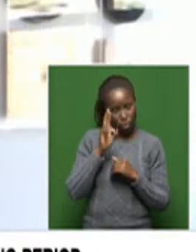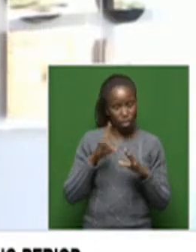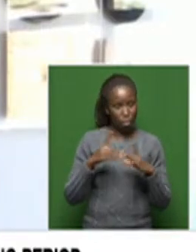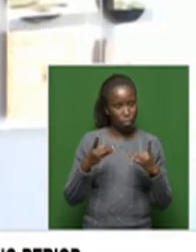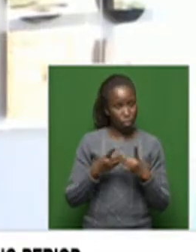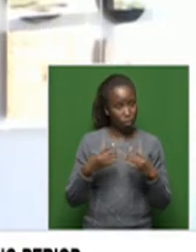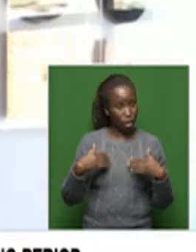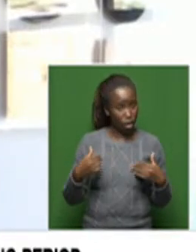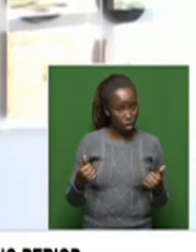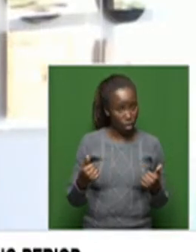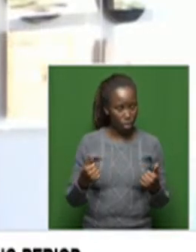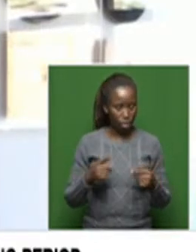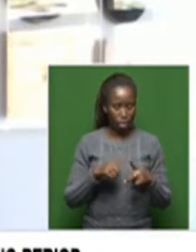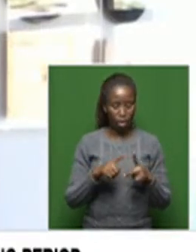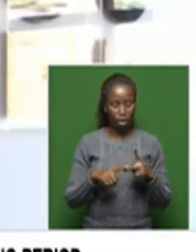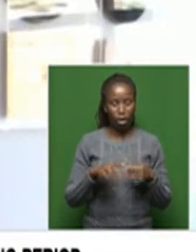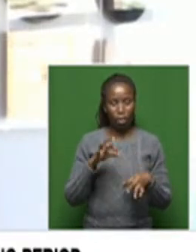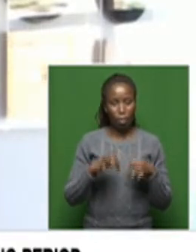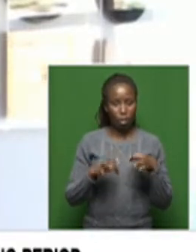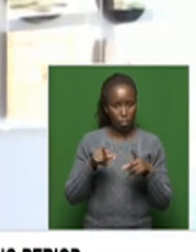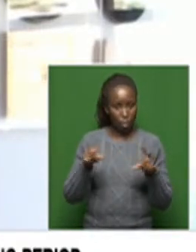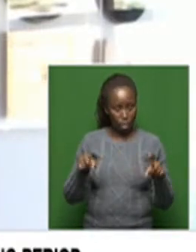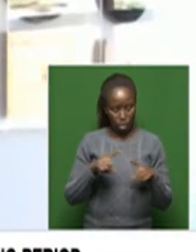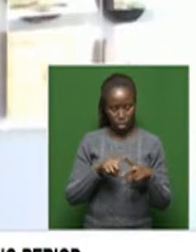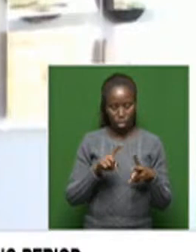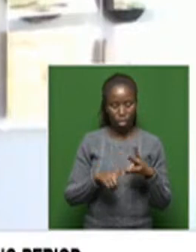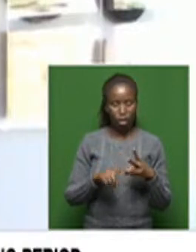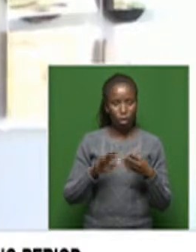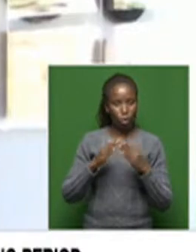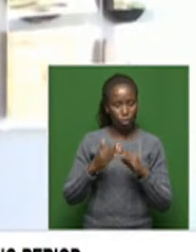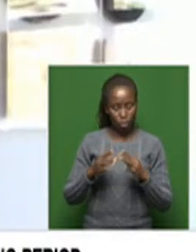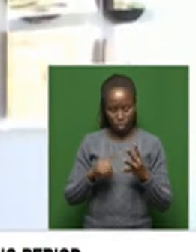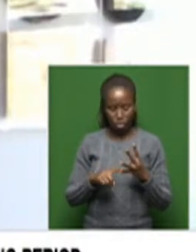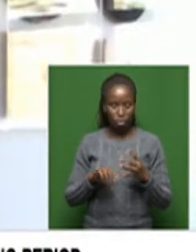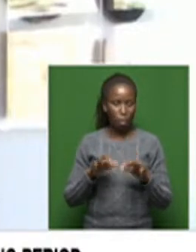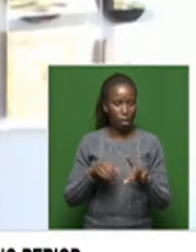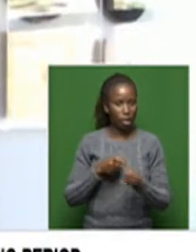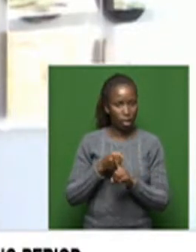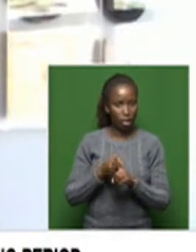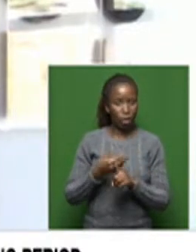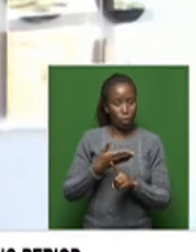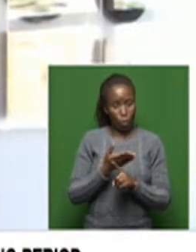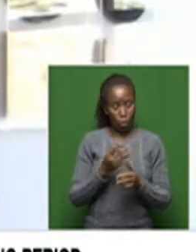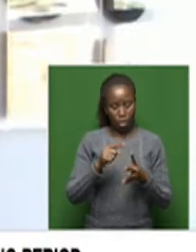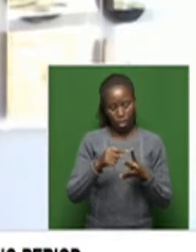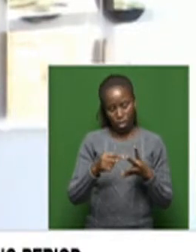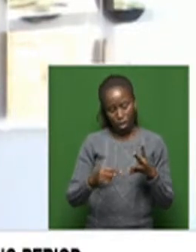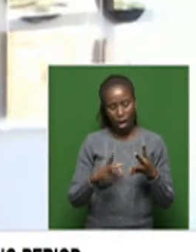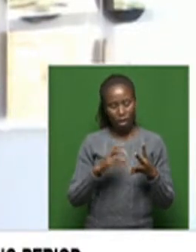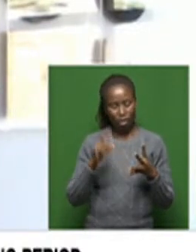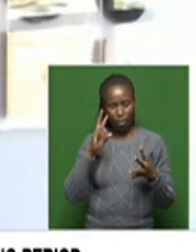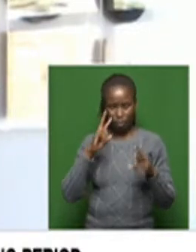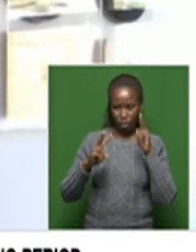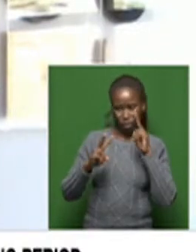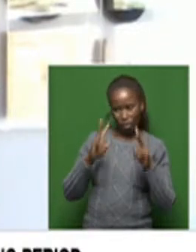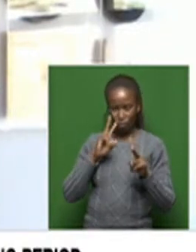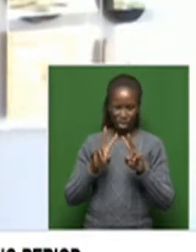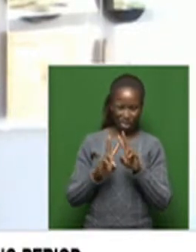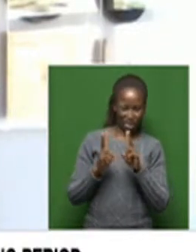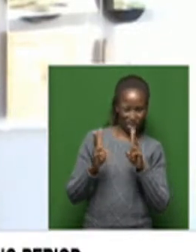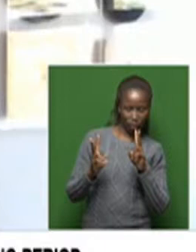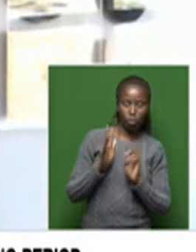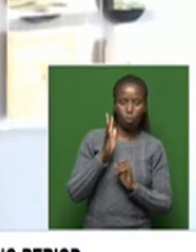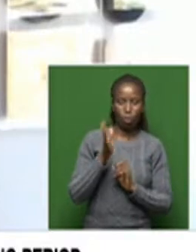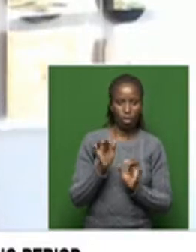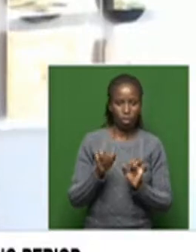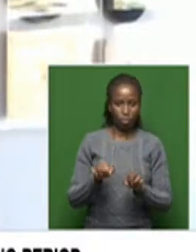health, politicians, community advocates, many people will have very strong views on what they believe is